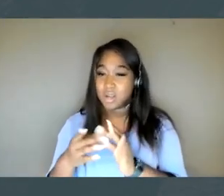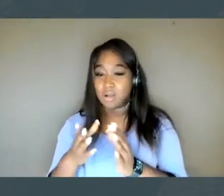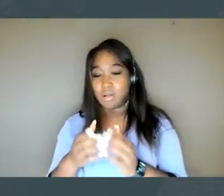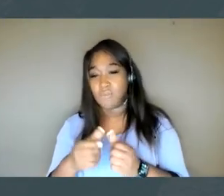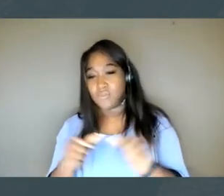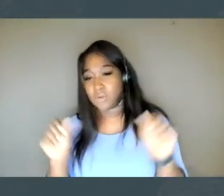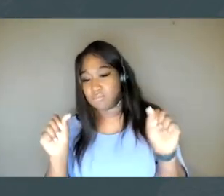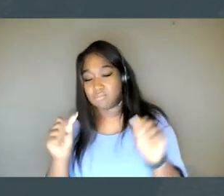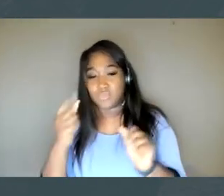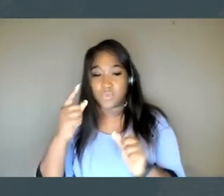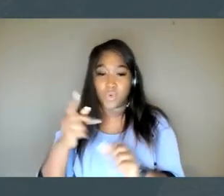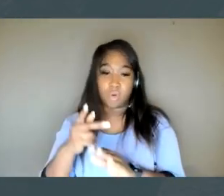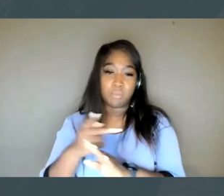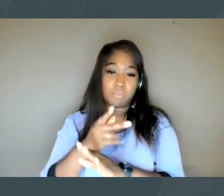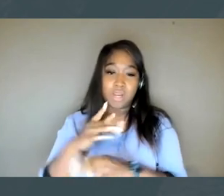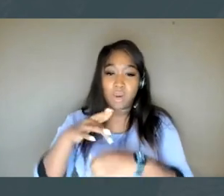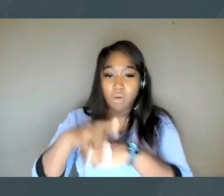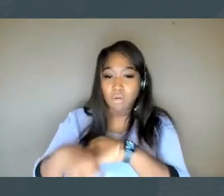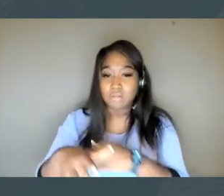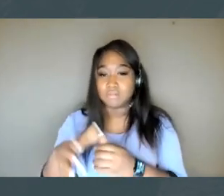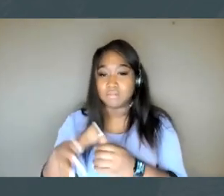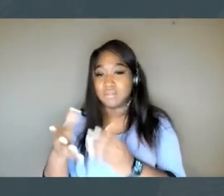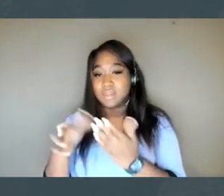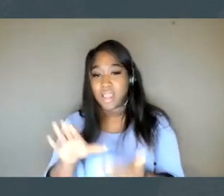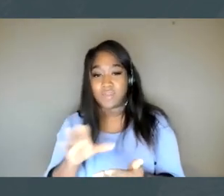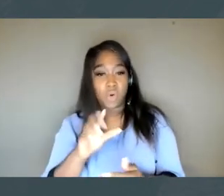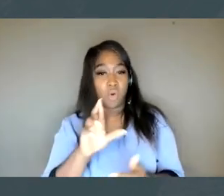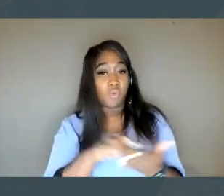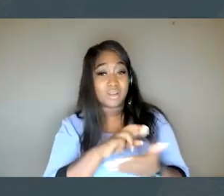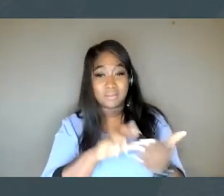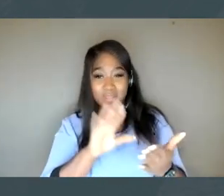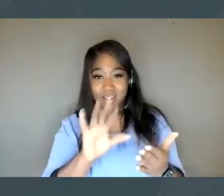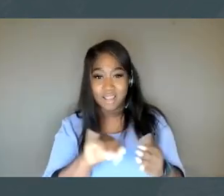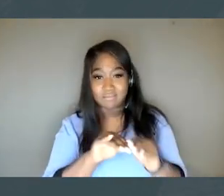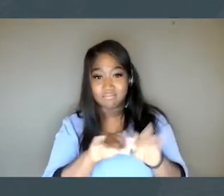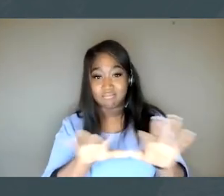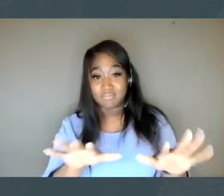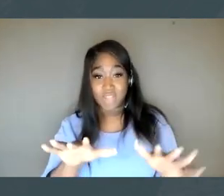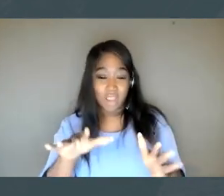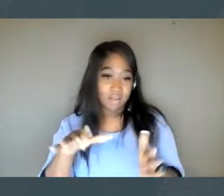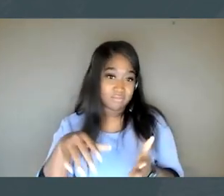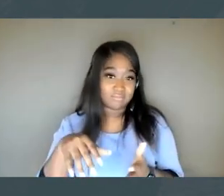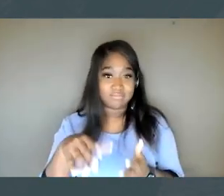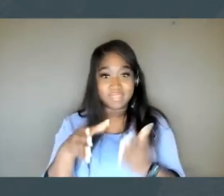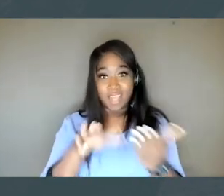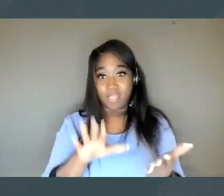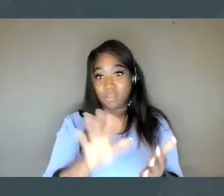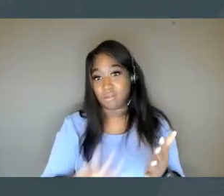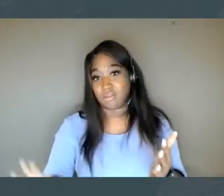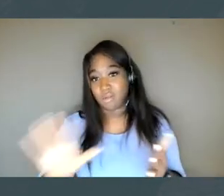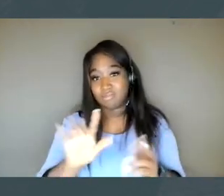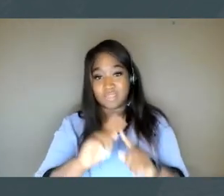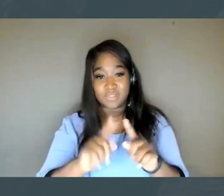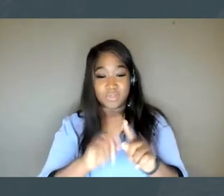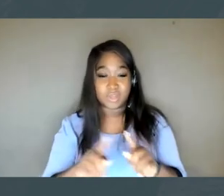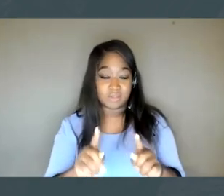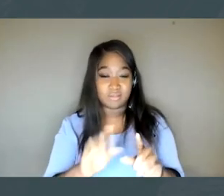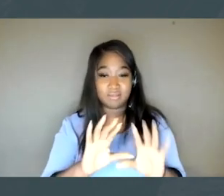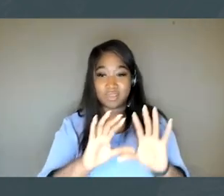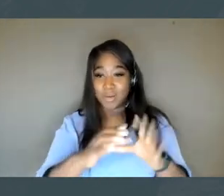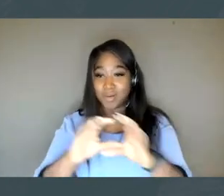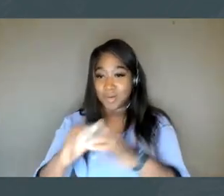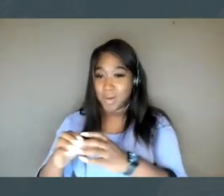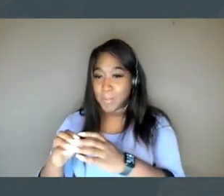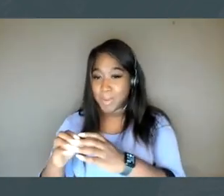the kind of the distribution of death across populations, well, once, you know, it doesn't matter who you